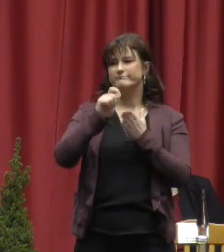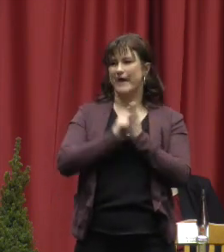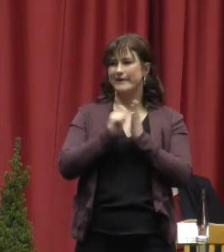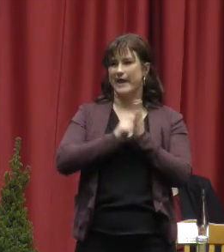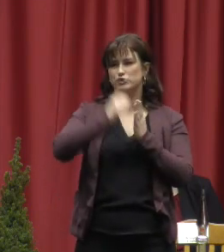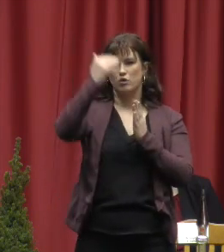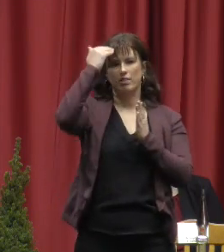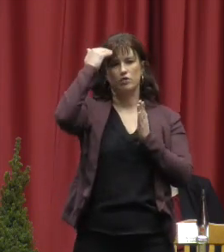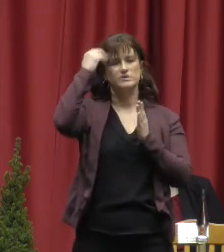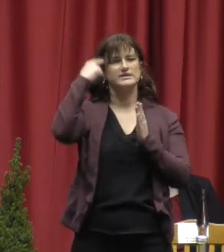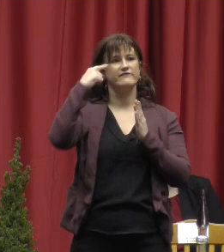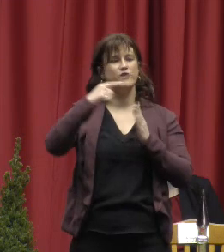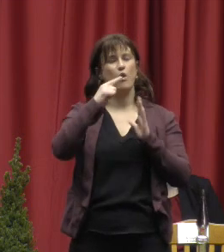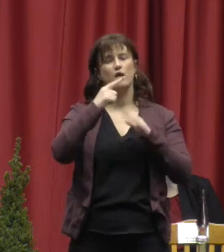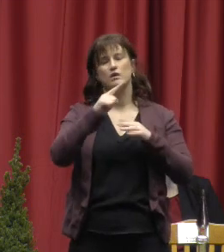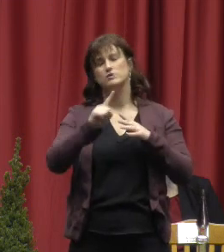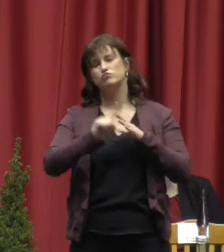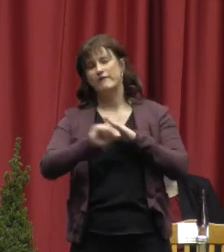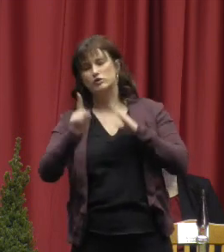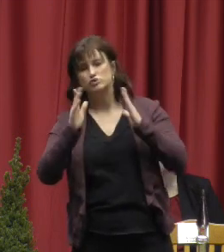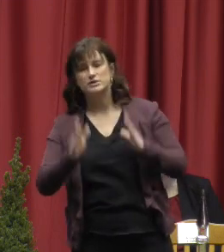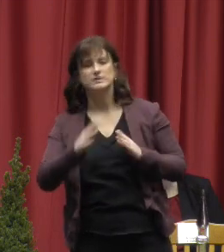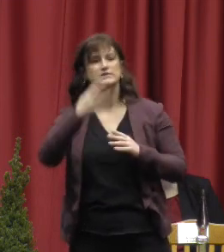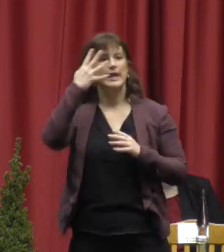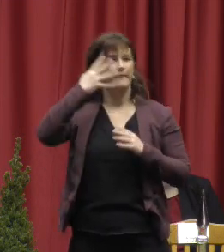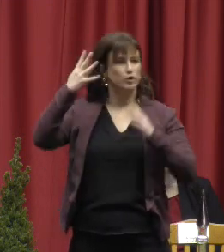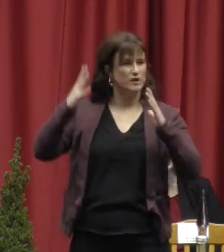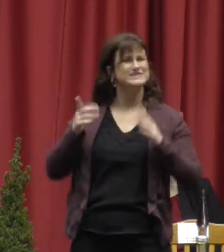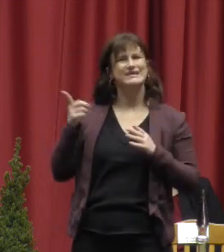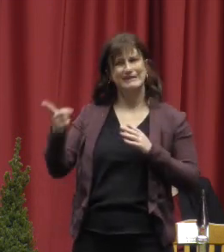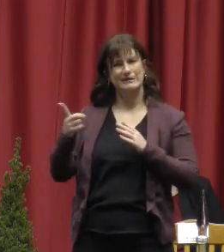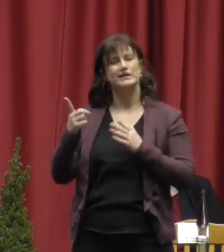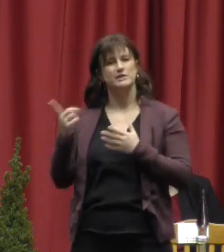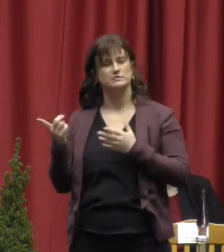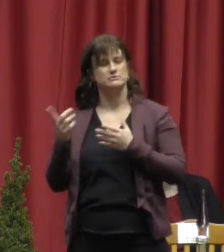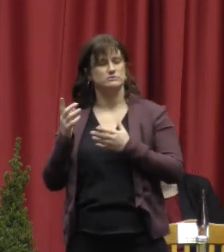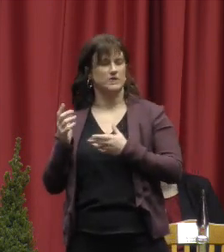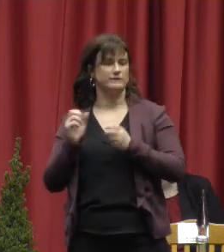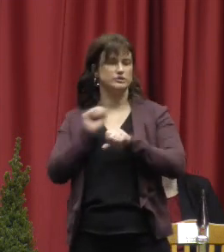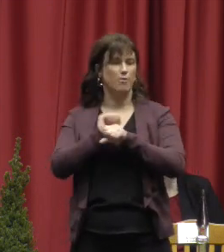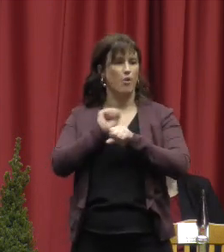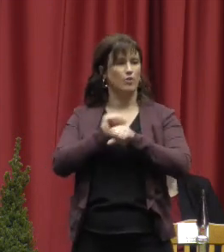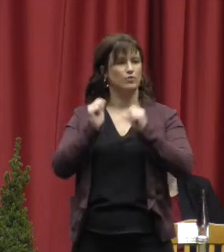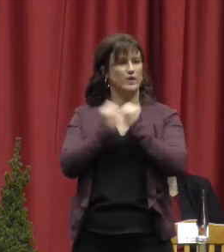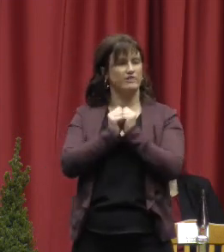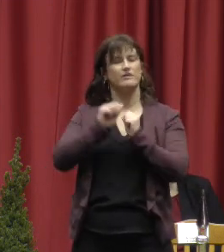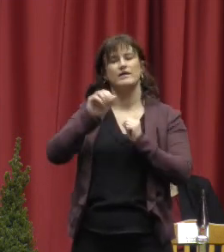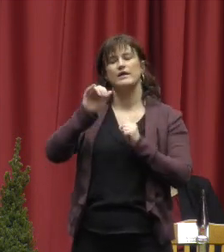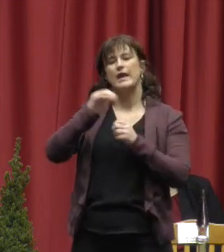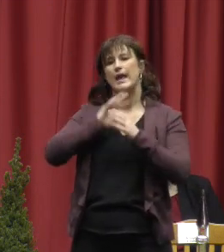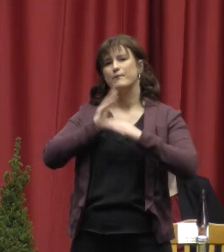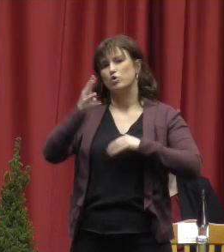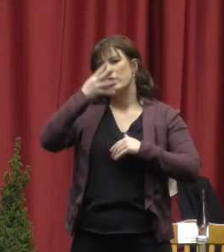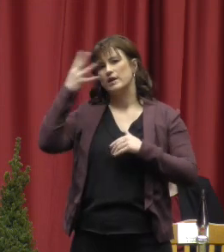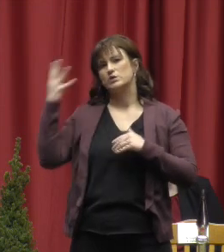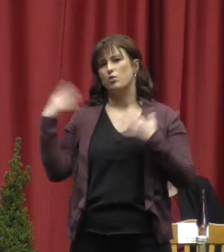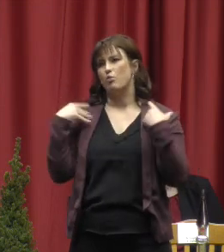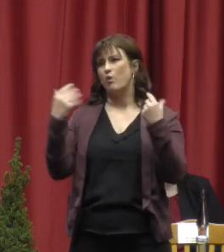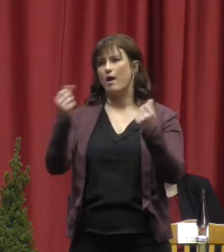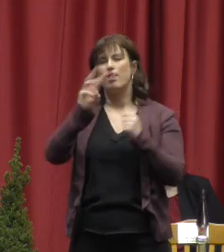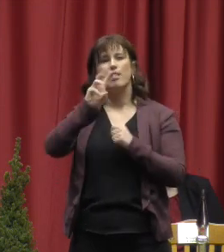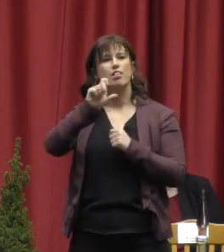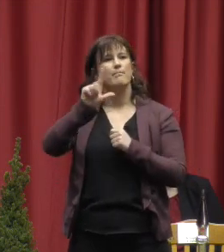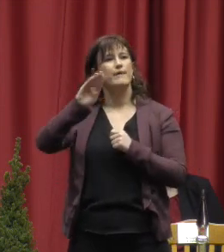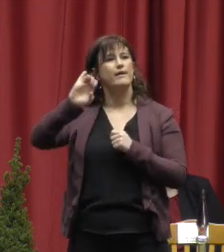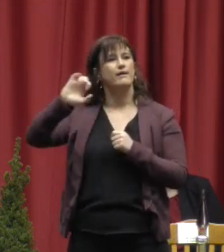with a group of professionals for the Refugee and Immigrant Well-Being Project. In February, Jay was featured as a local leader